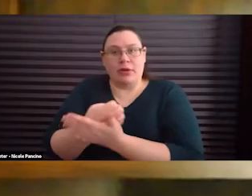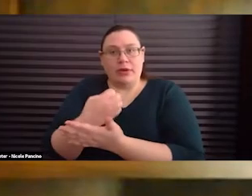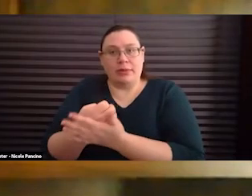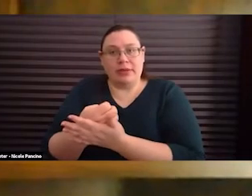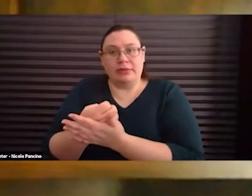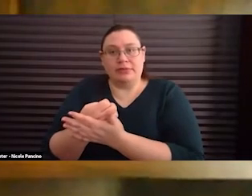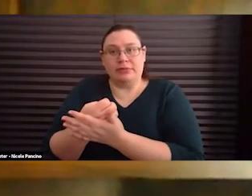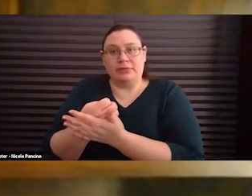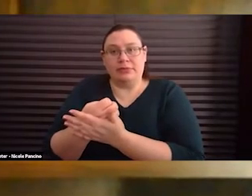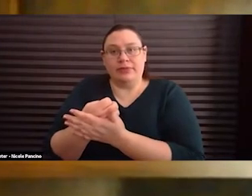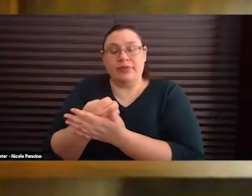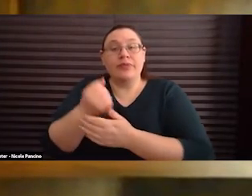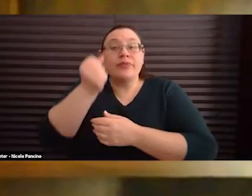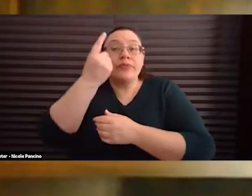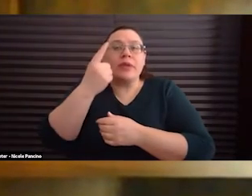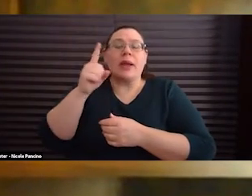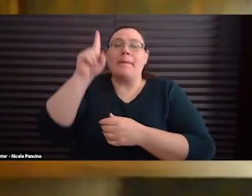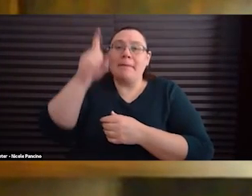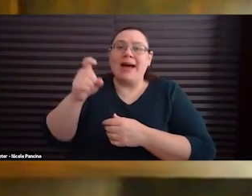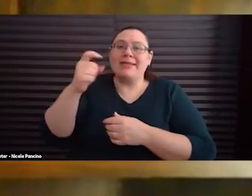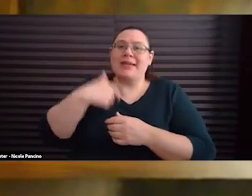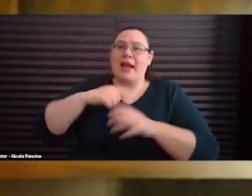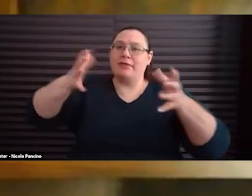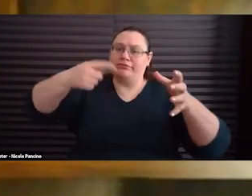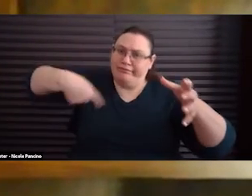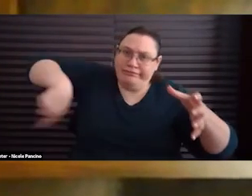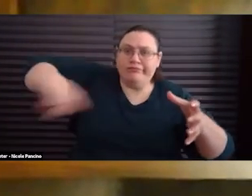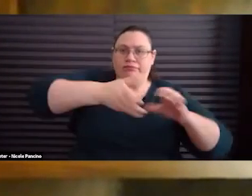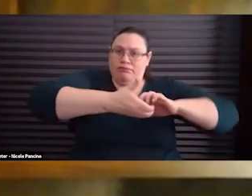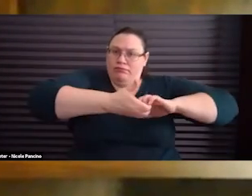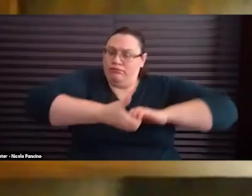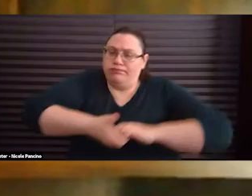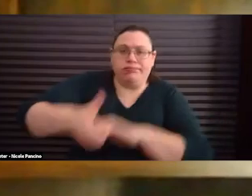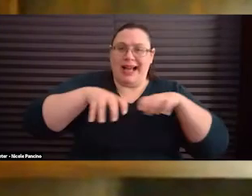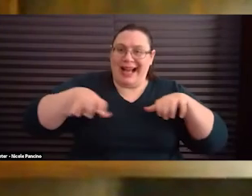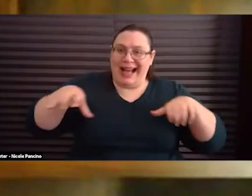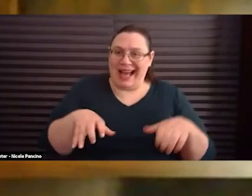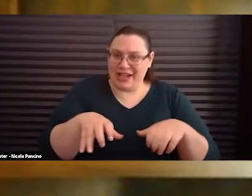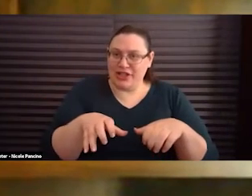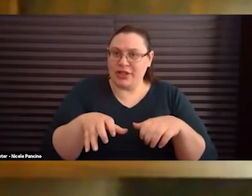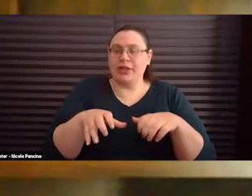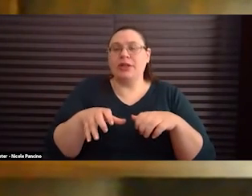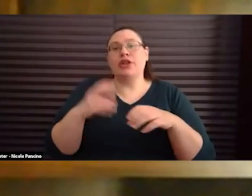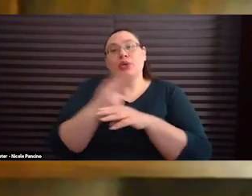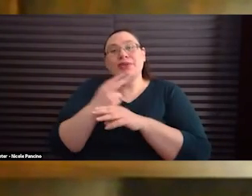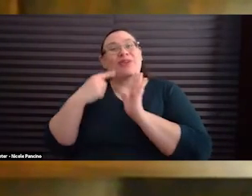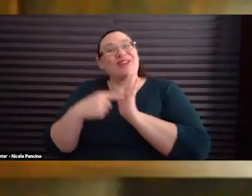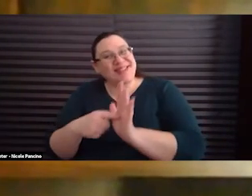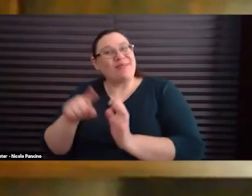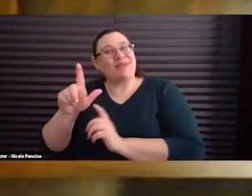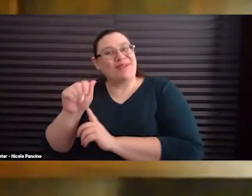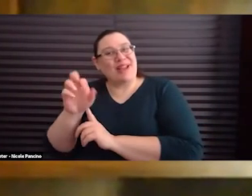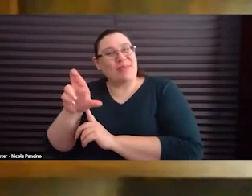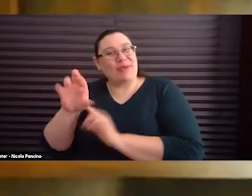And it is only through collective action. It is only through vehicles like labor organizations